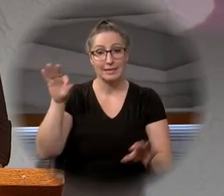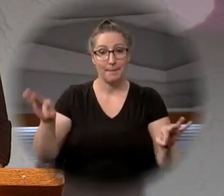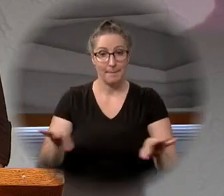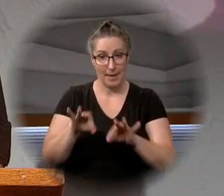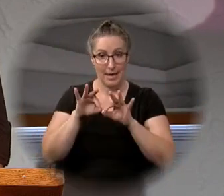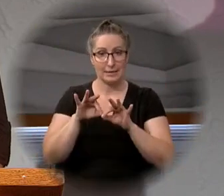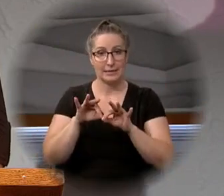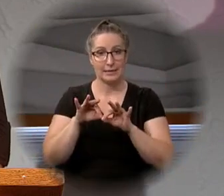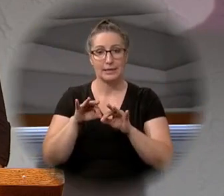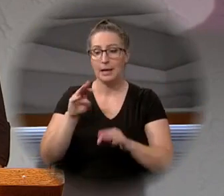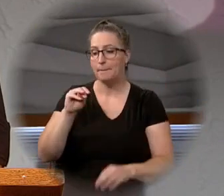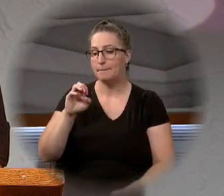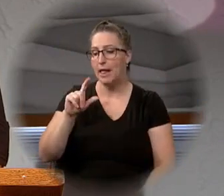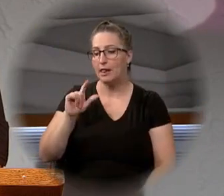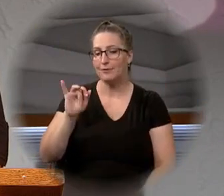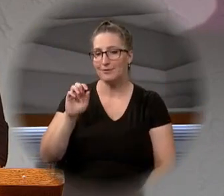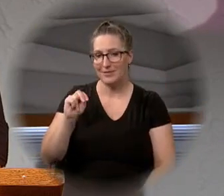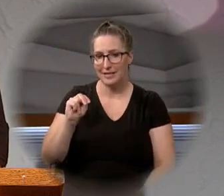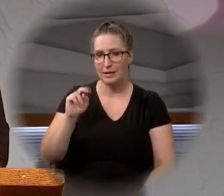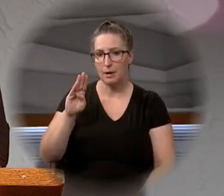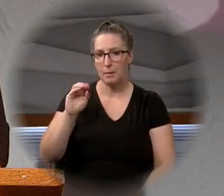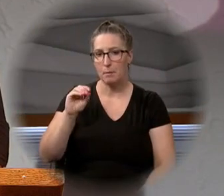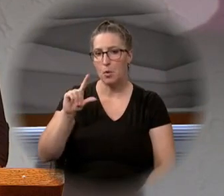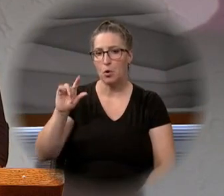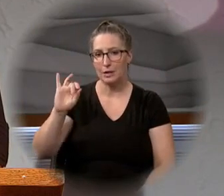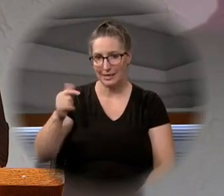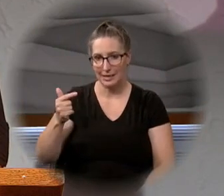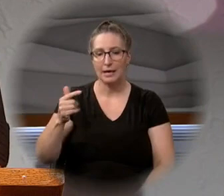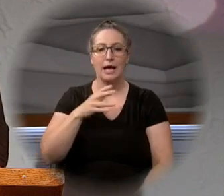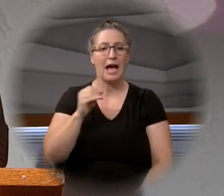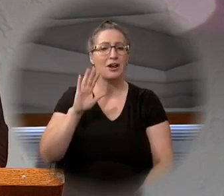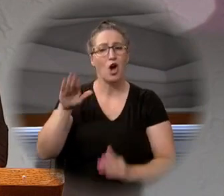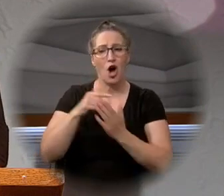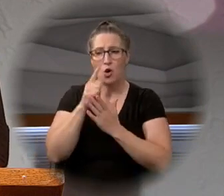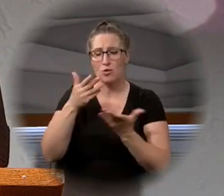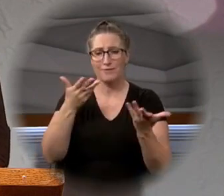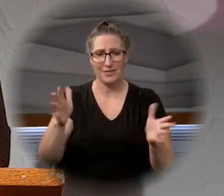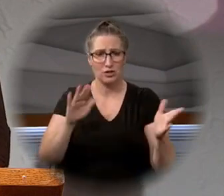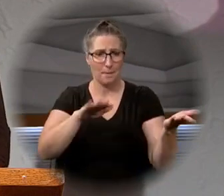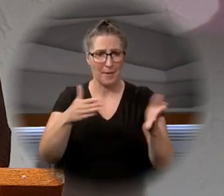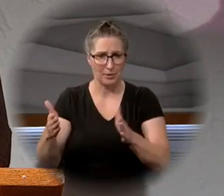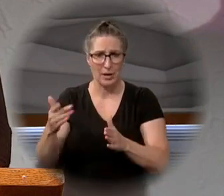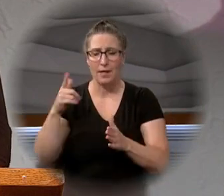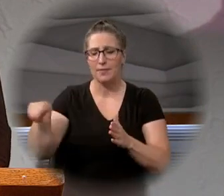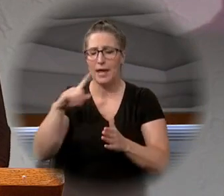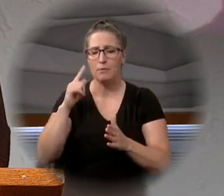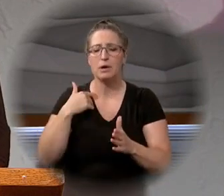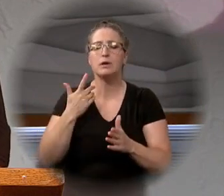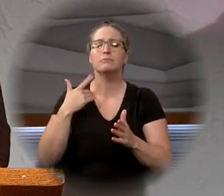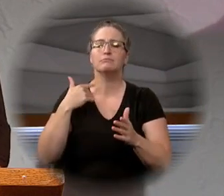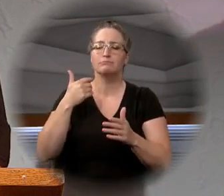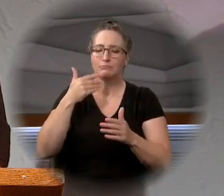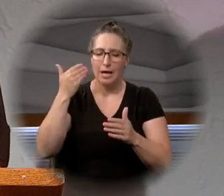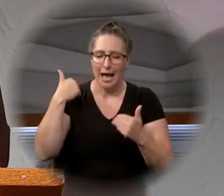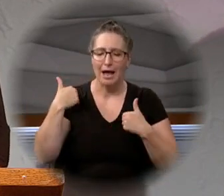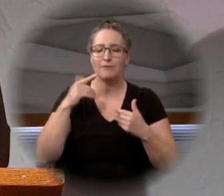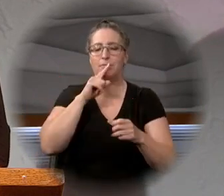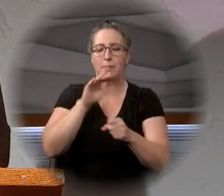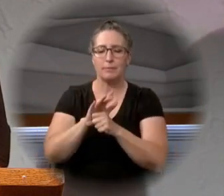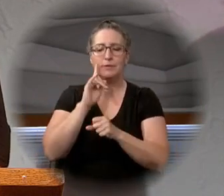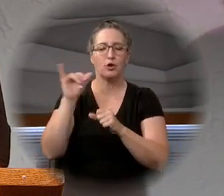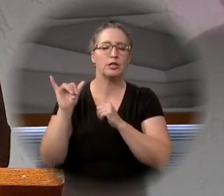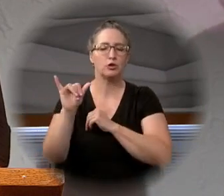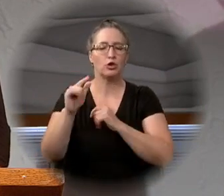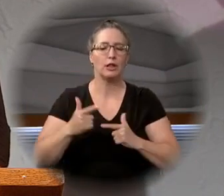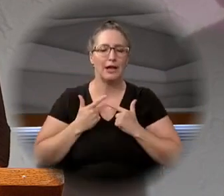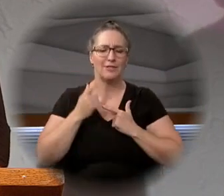Mass, Melvin Bolig, and for all who have died, may now enjoy the promise of eternal life, and may those who